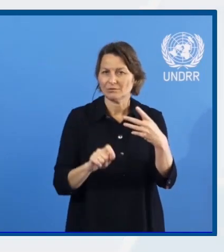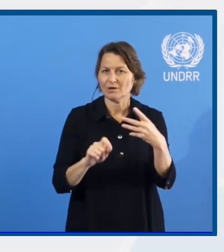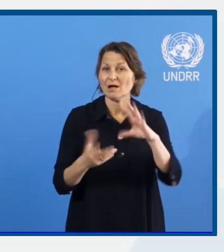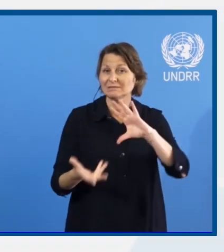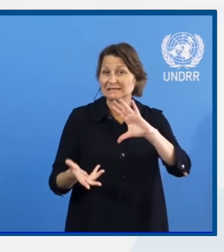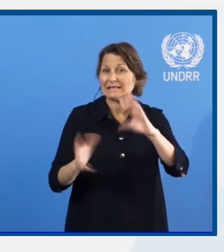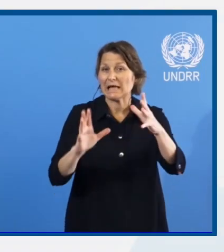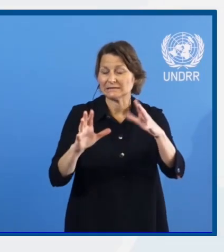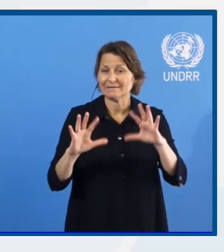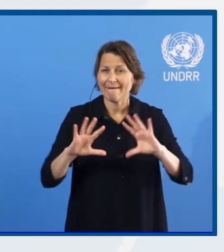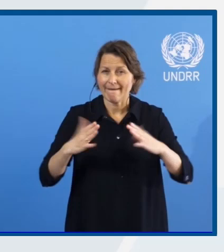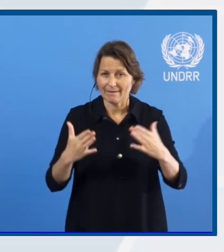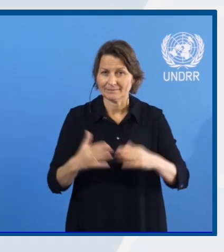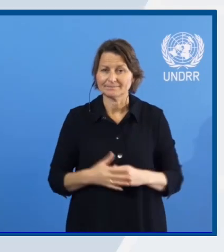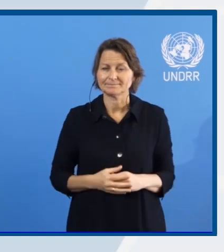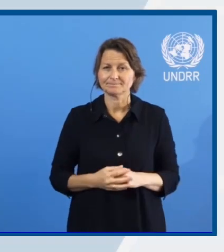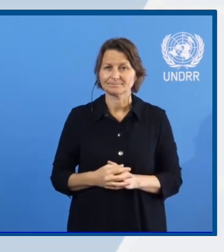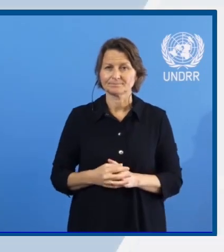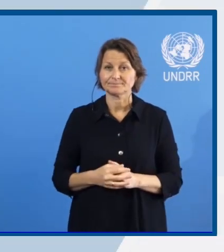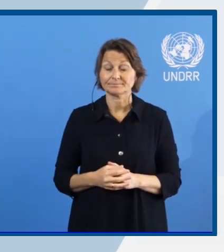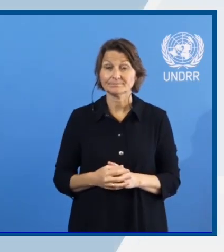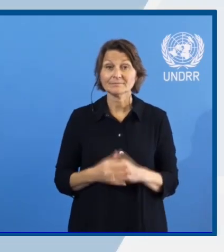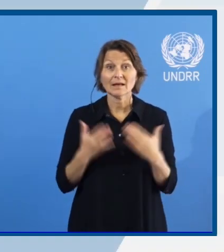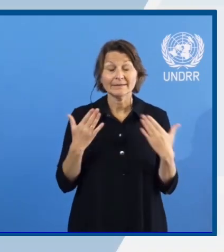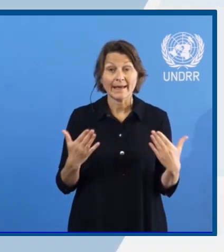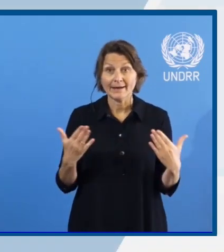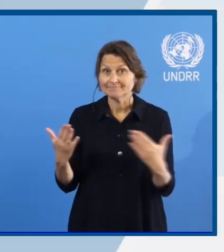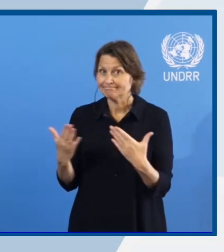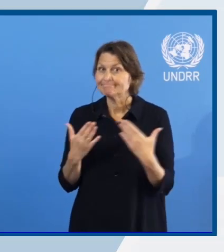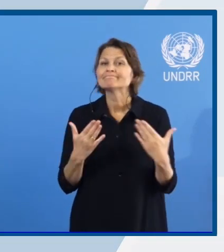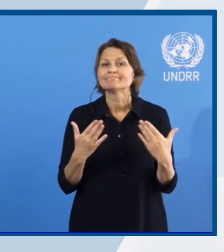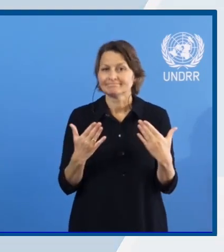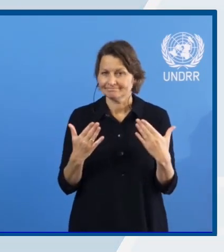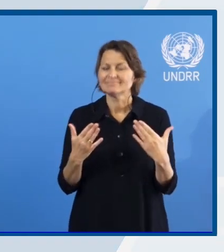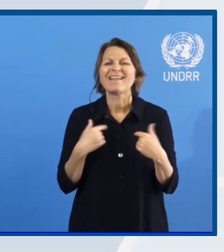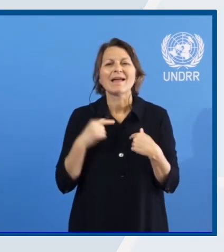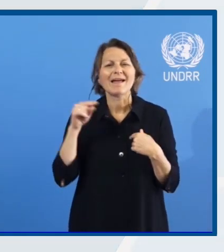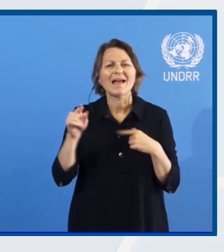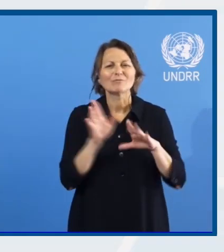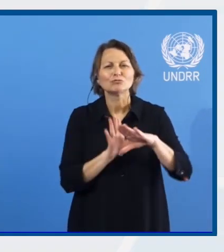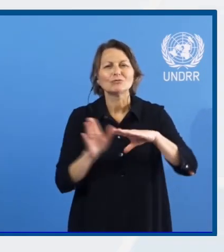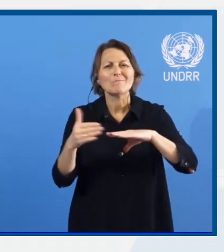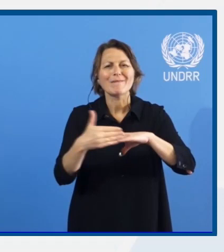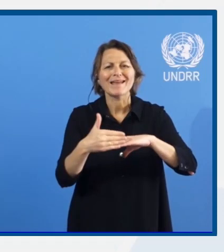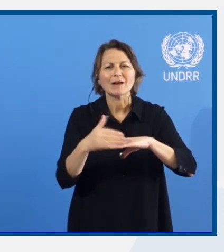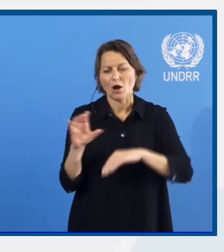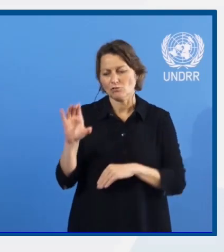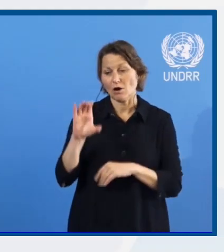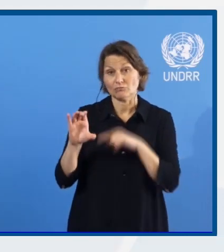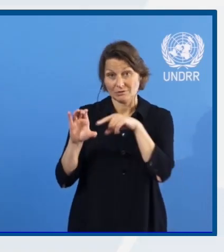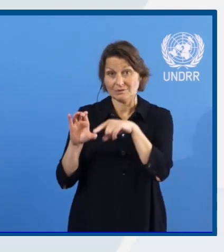are concerned. We are doing this initiative with the Jamaica Stock Exchange, and I believe